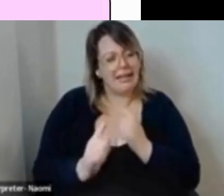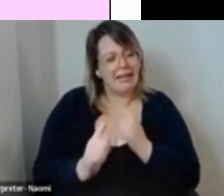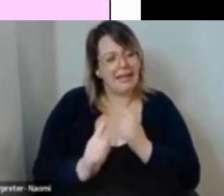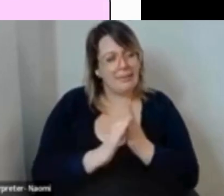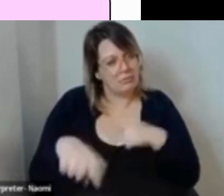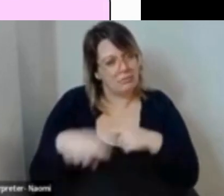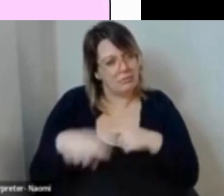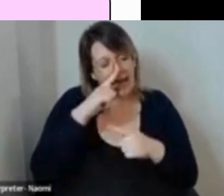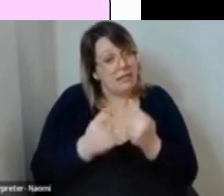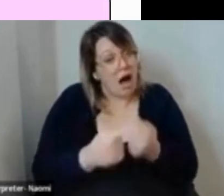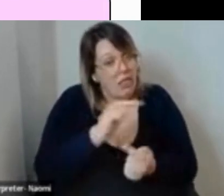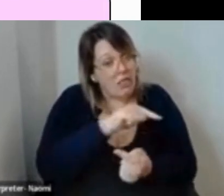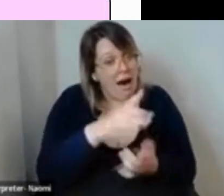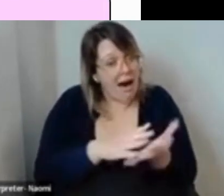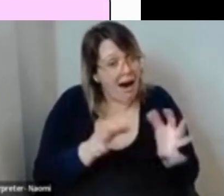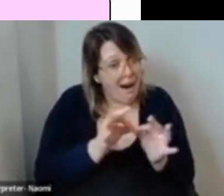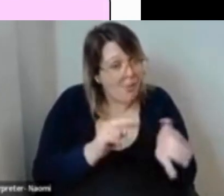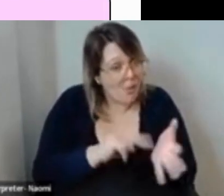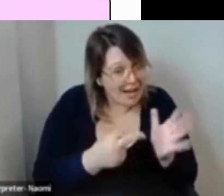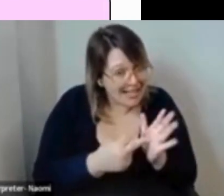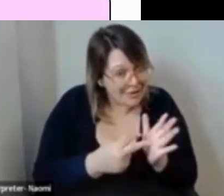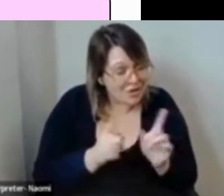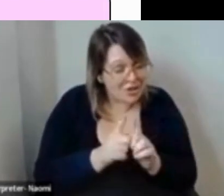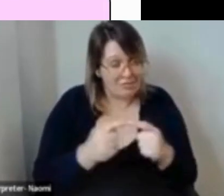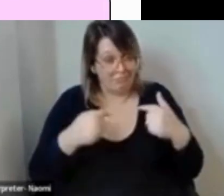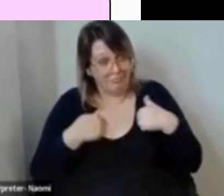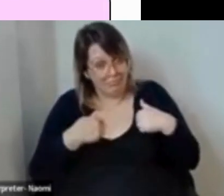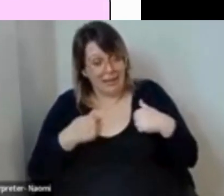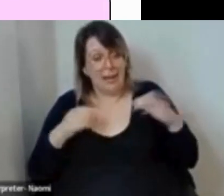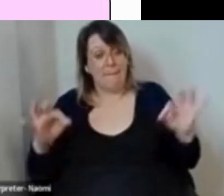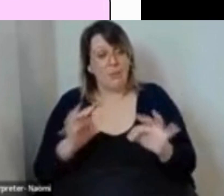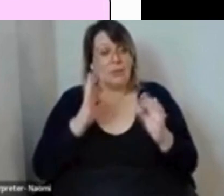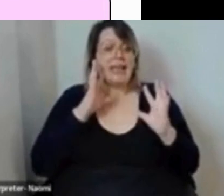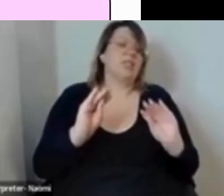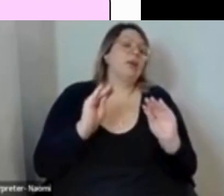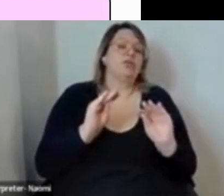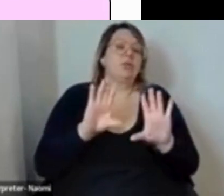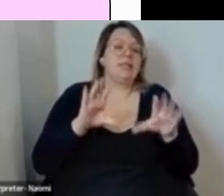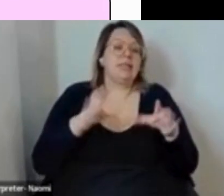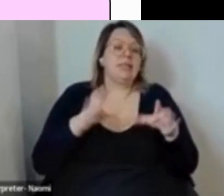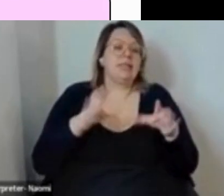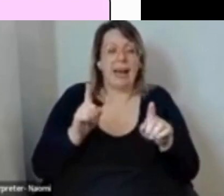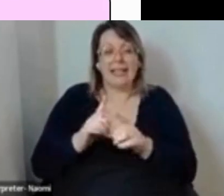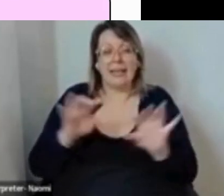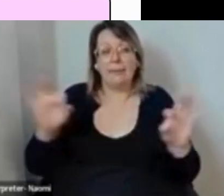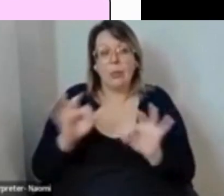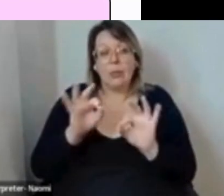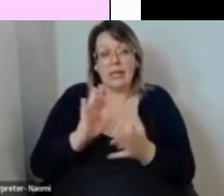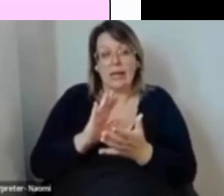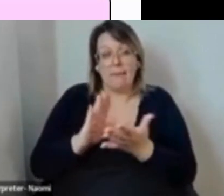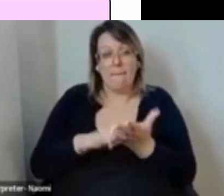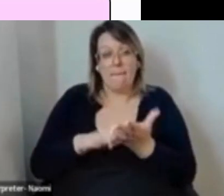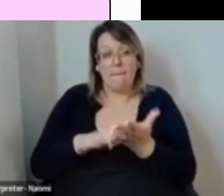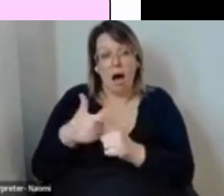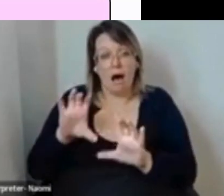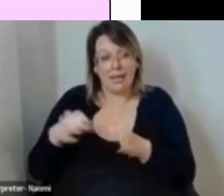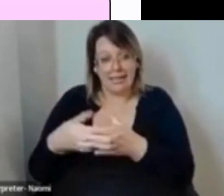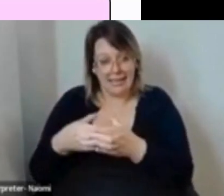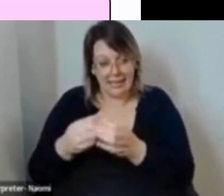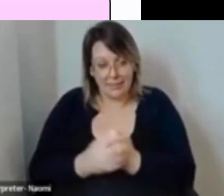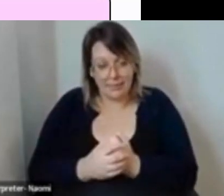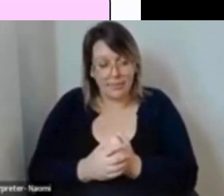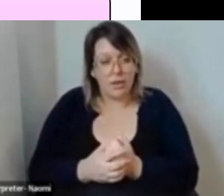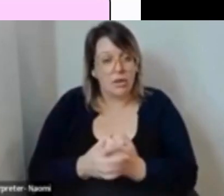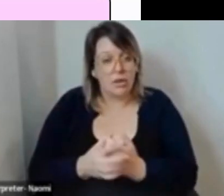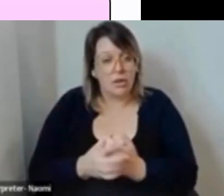organisations, as well as us in the Music Education National Team and colleagues from Musicmark. We'll help you to talk through and share how to meet